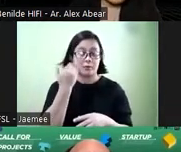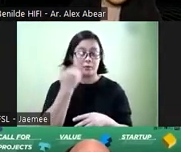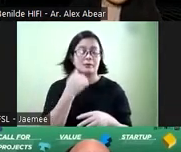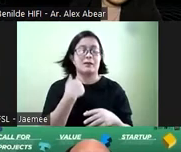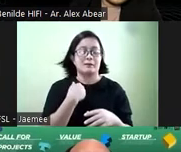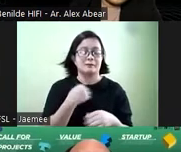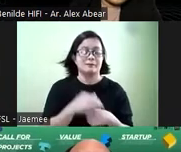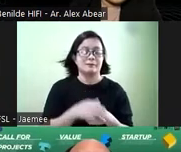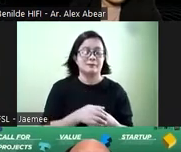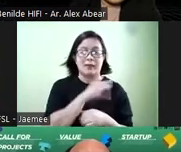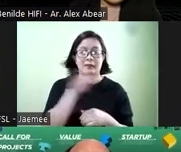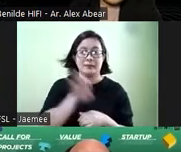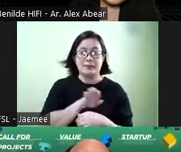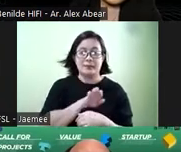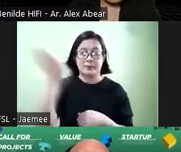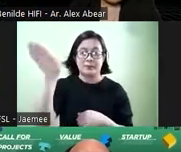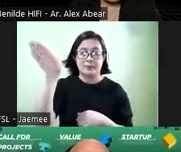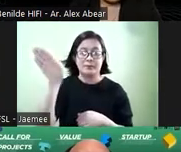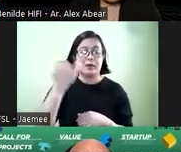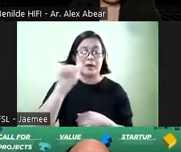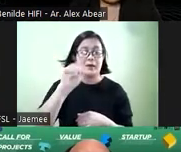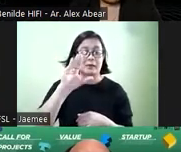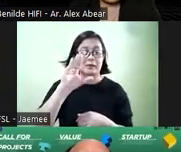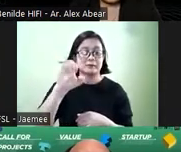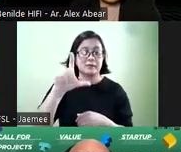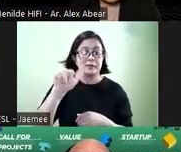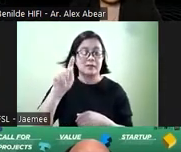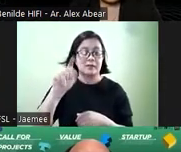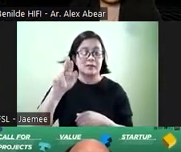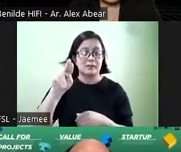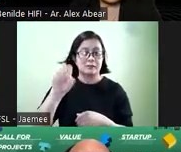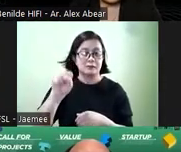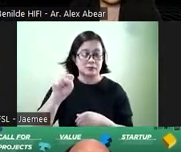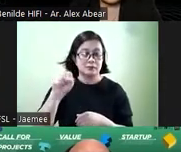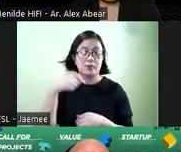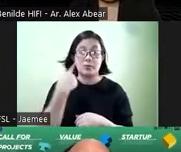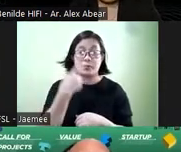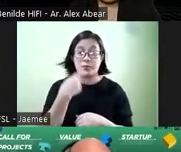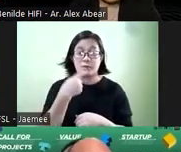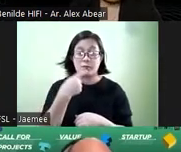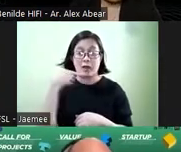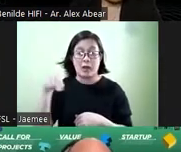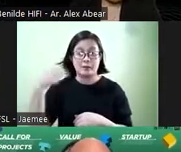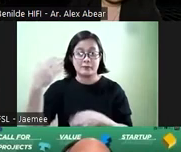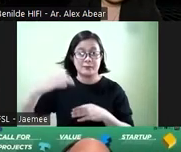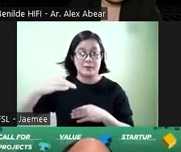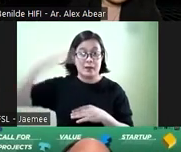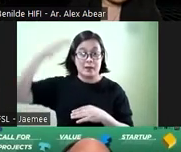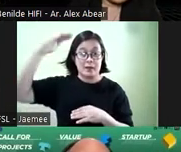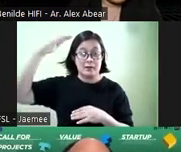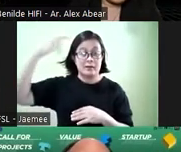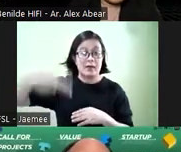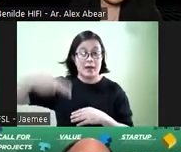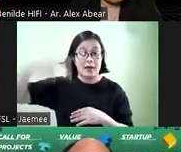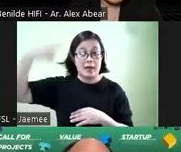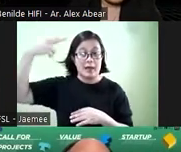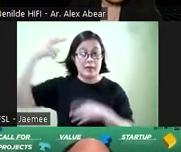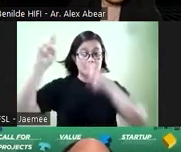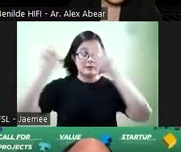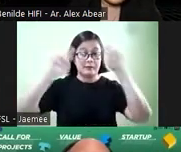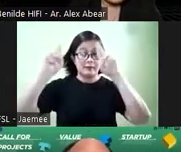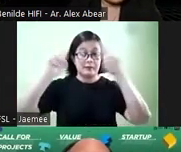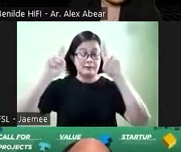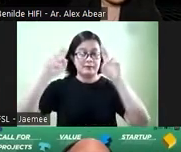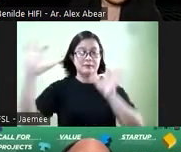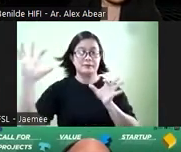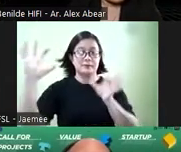also have acceleration, in which for those who are already in the highest level of readiness, we connect them to